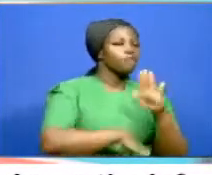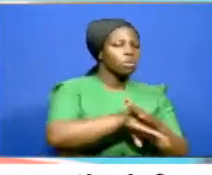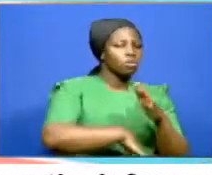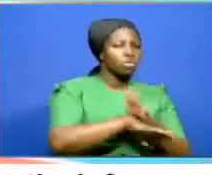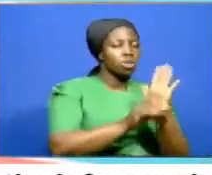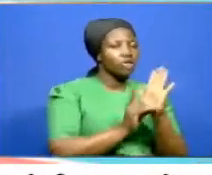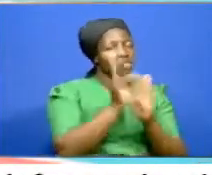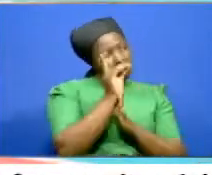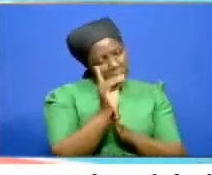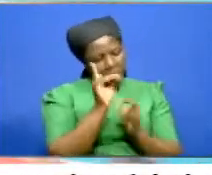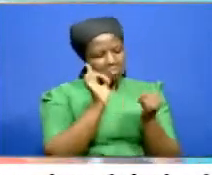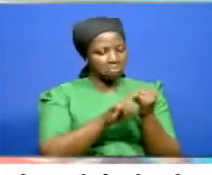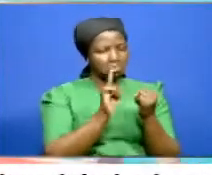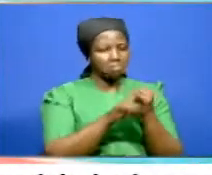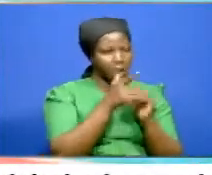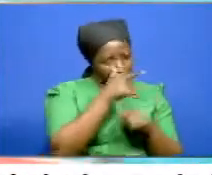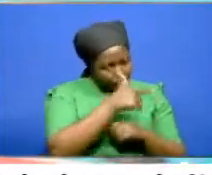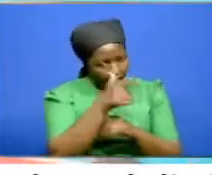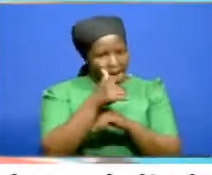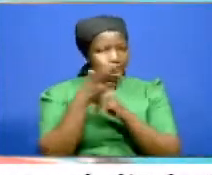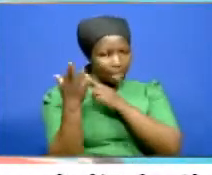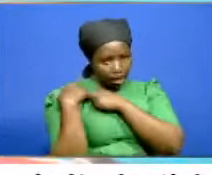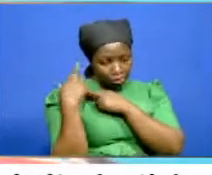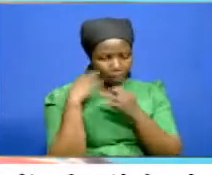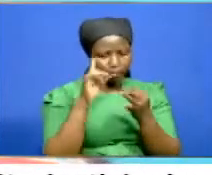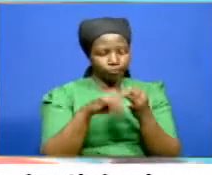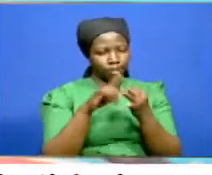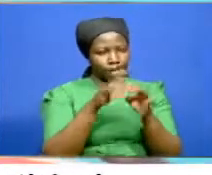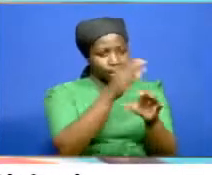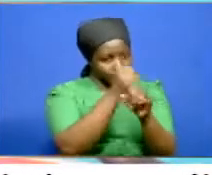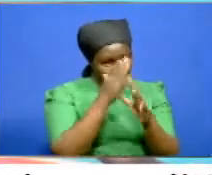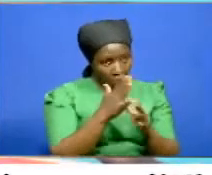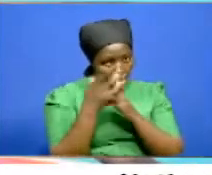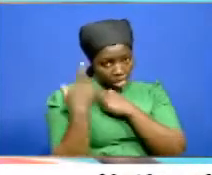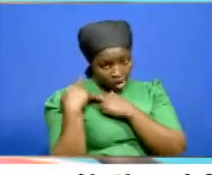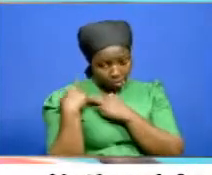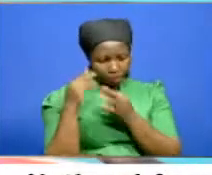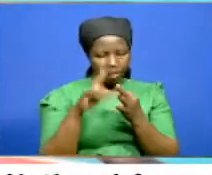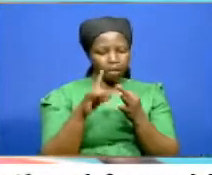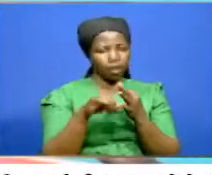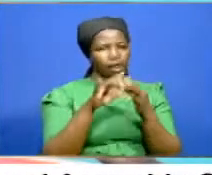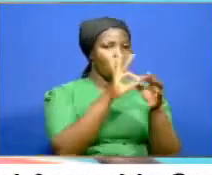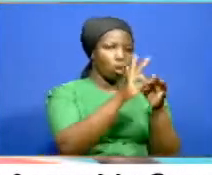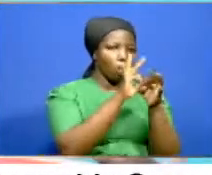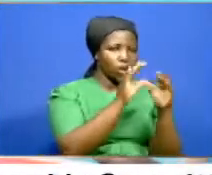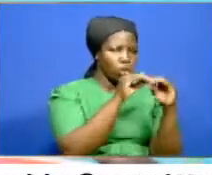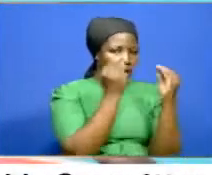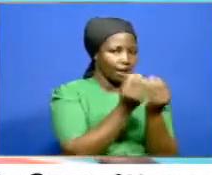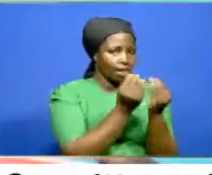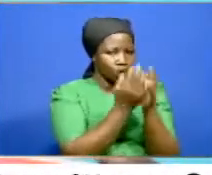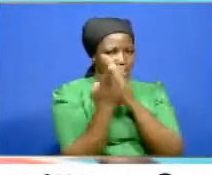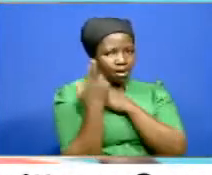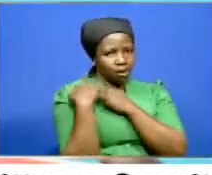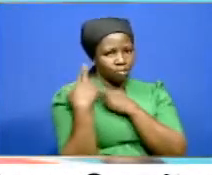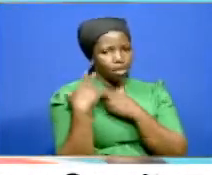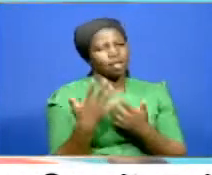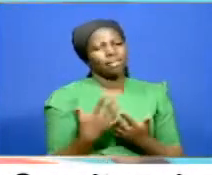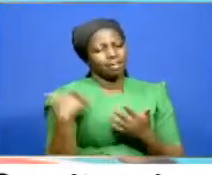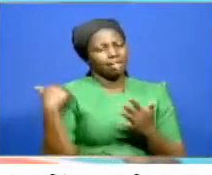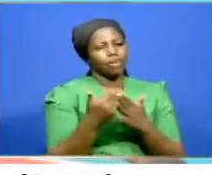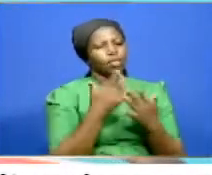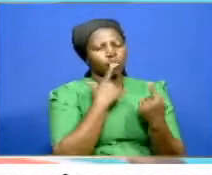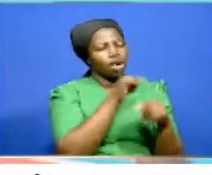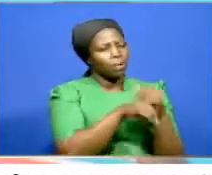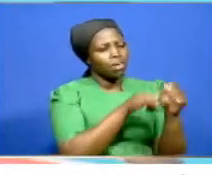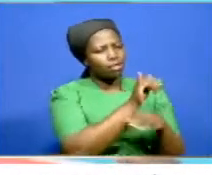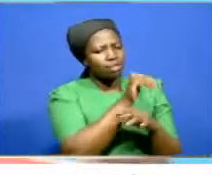role of the media, the role of the stakeholders, and the role of corporates. And since we spoke about that, it was quite difficult at that time